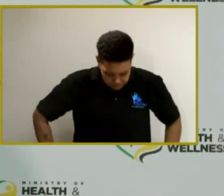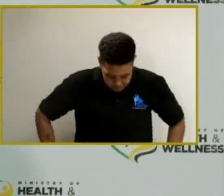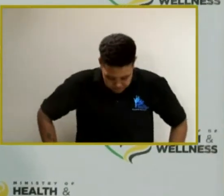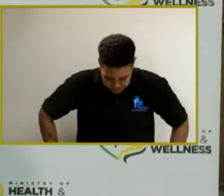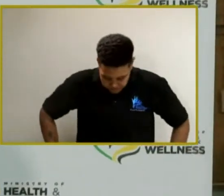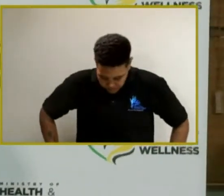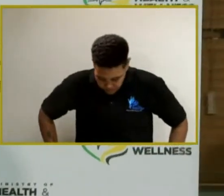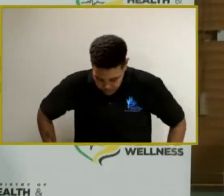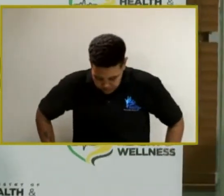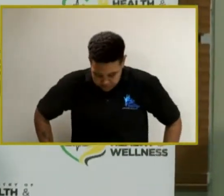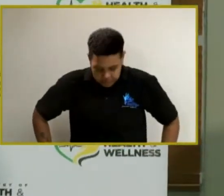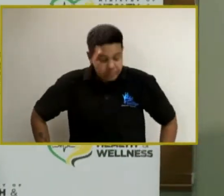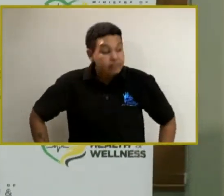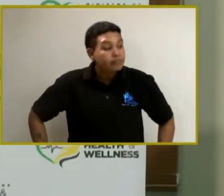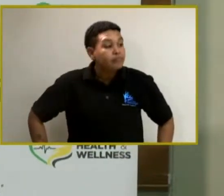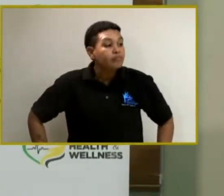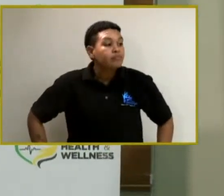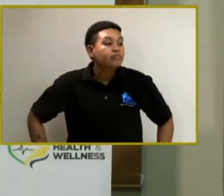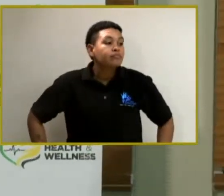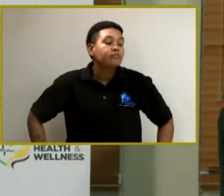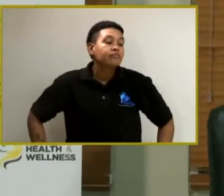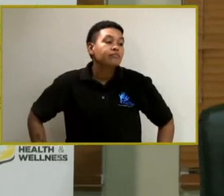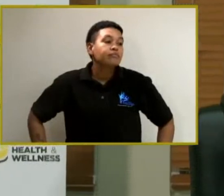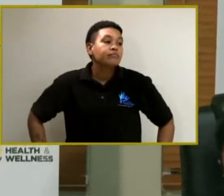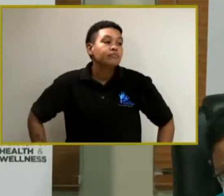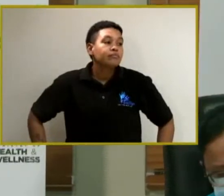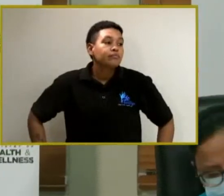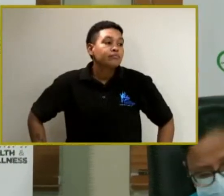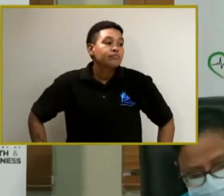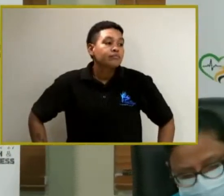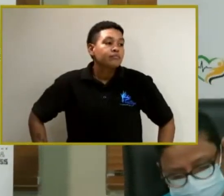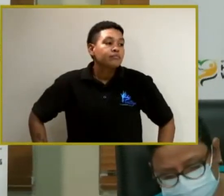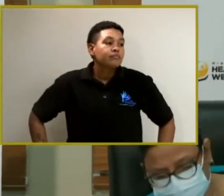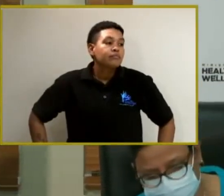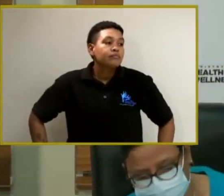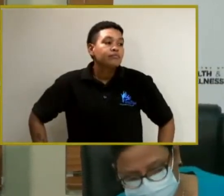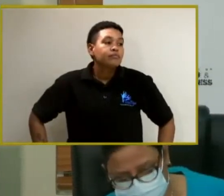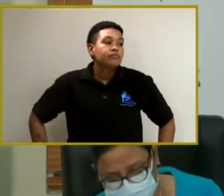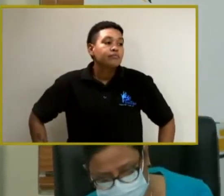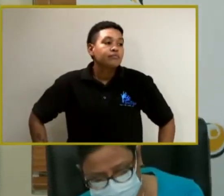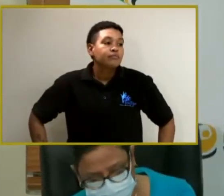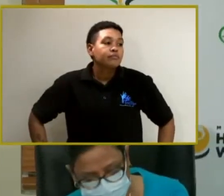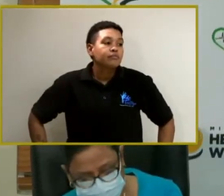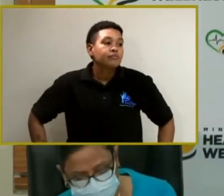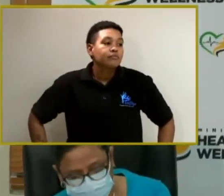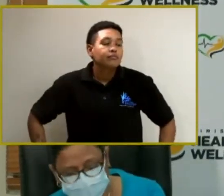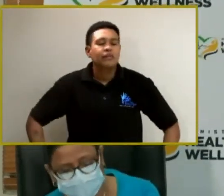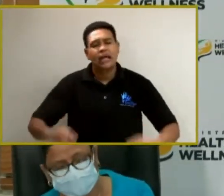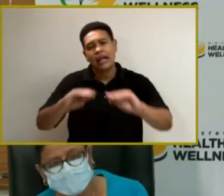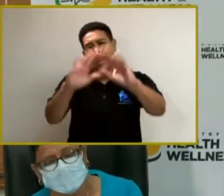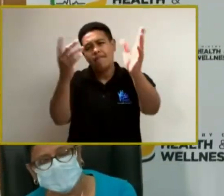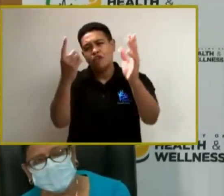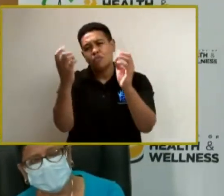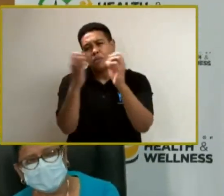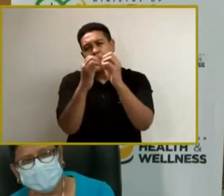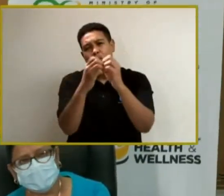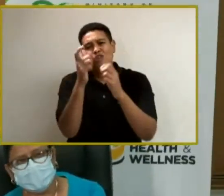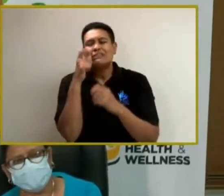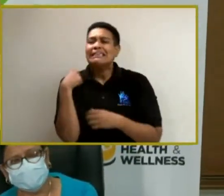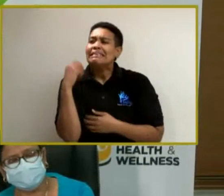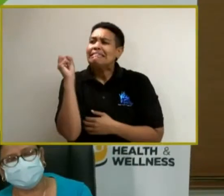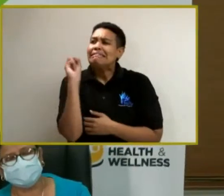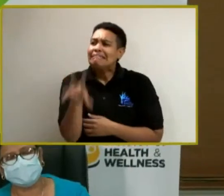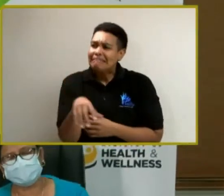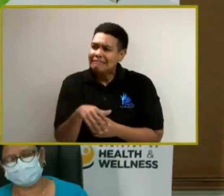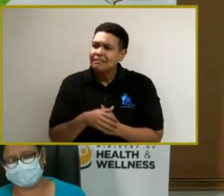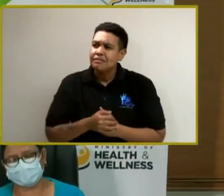Sure. Yeah, I just want to clarify something further in terms of the question that I responded to earlier.